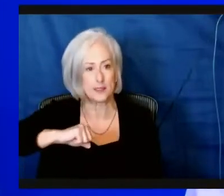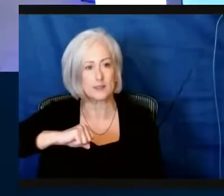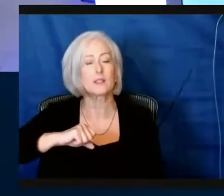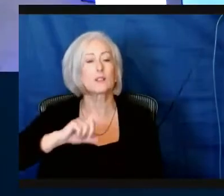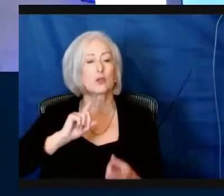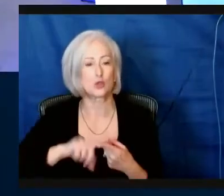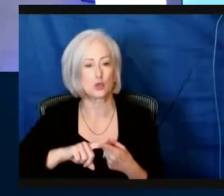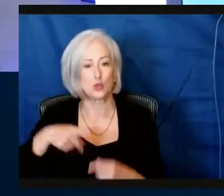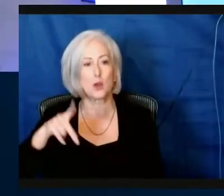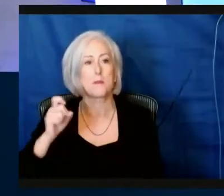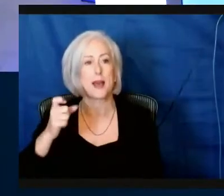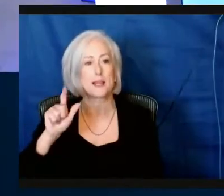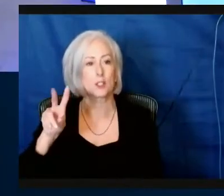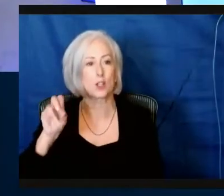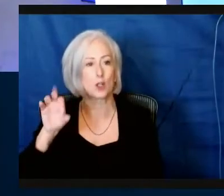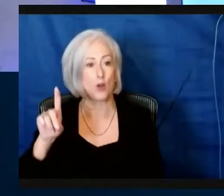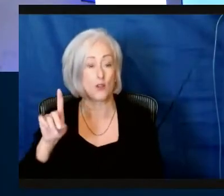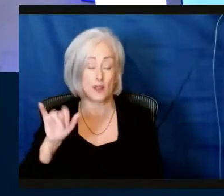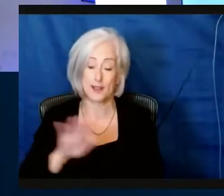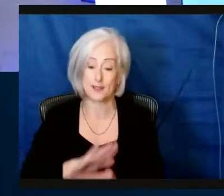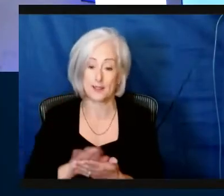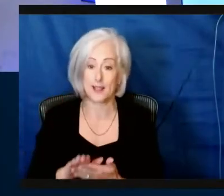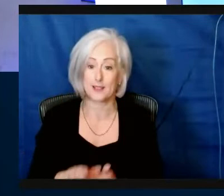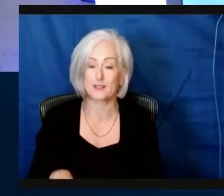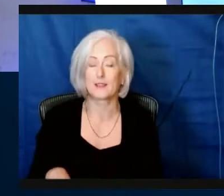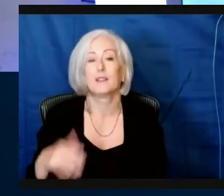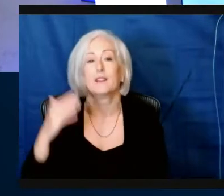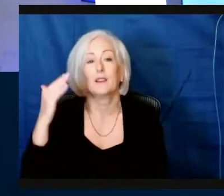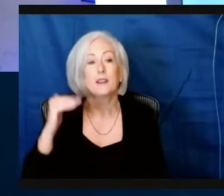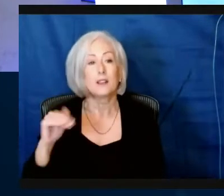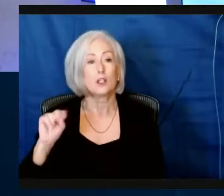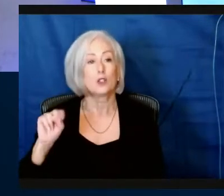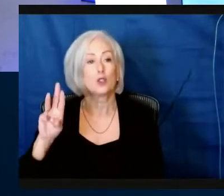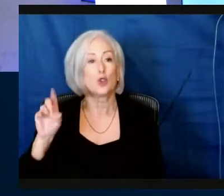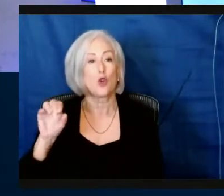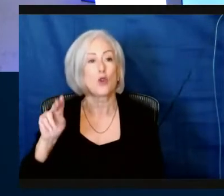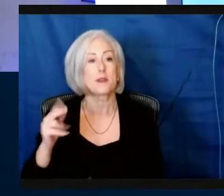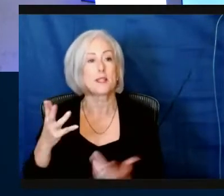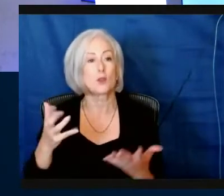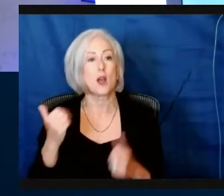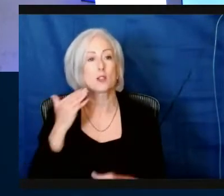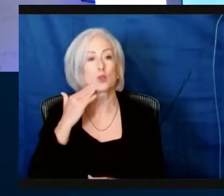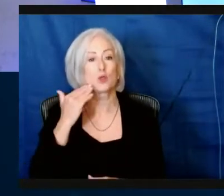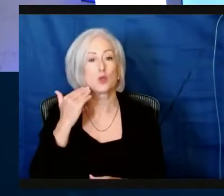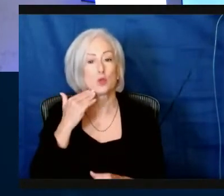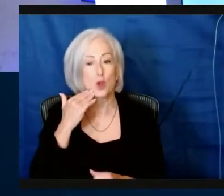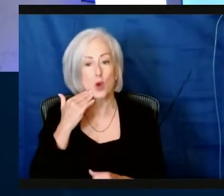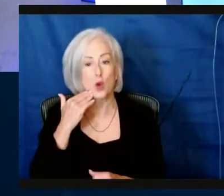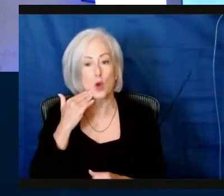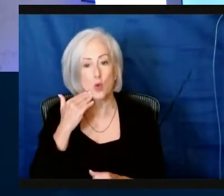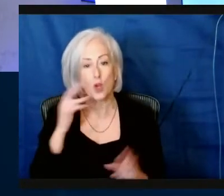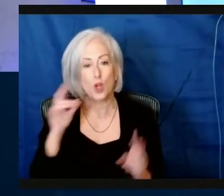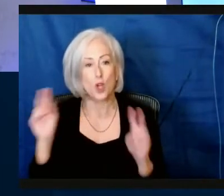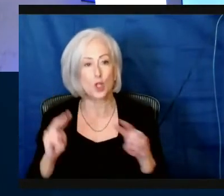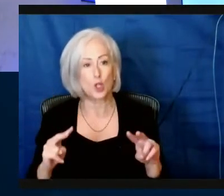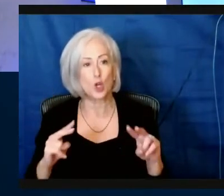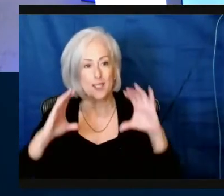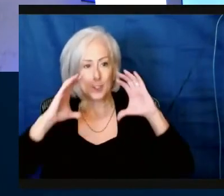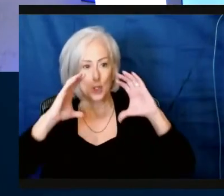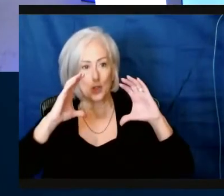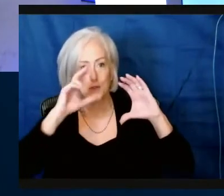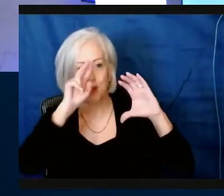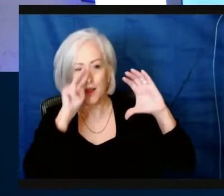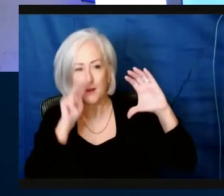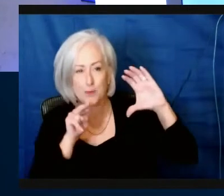that. Okay, Alexis. I have another question from Norman. Norman would like to know, I guess Norman wants you to look into your crystal balls and tell us, do you